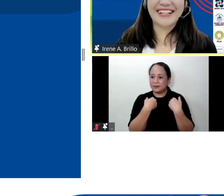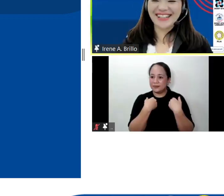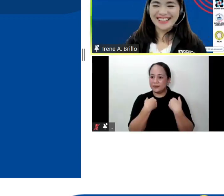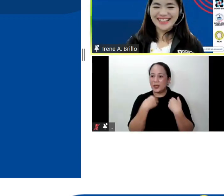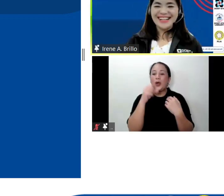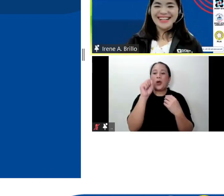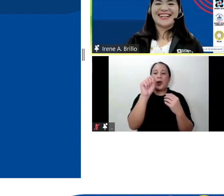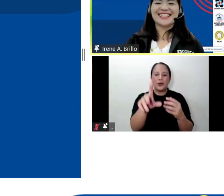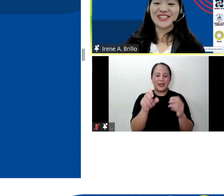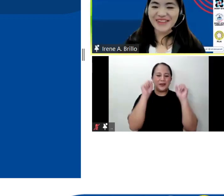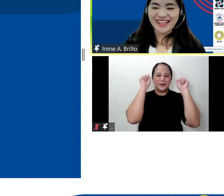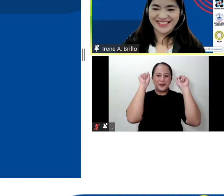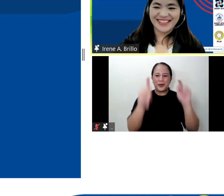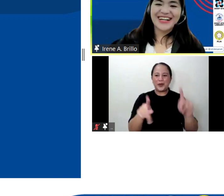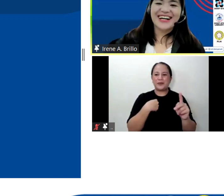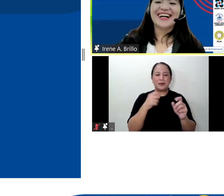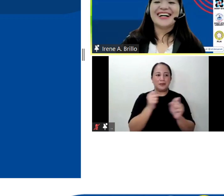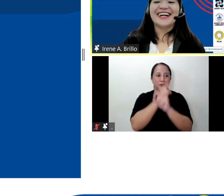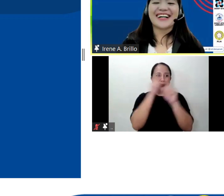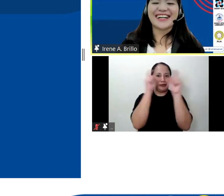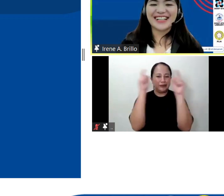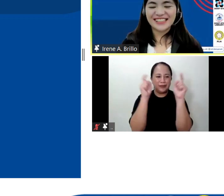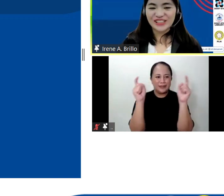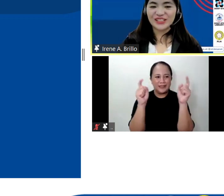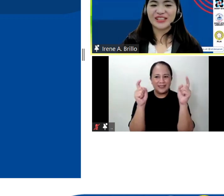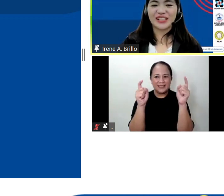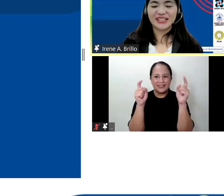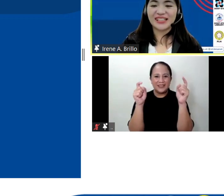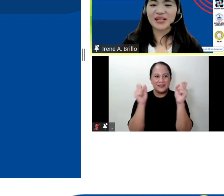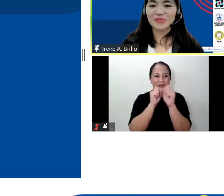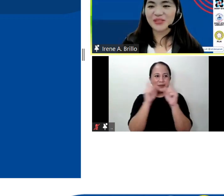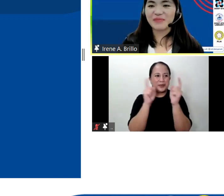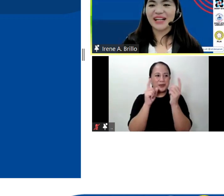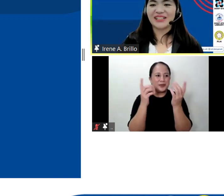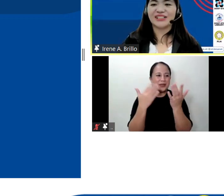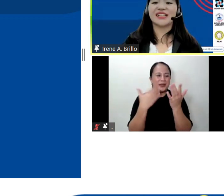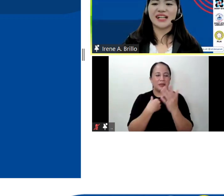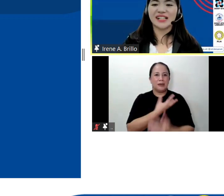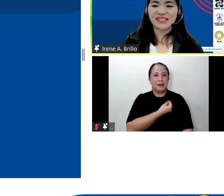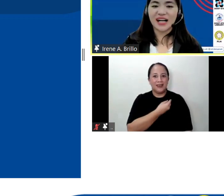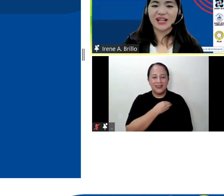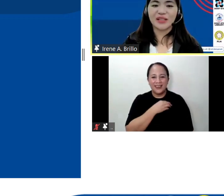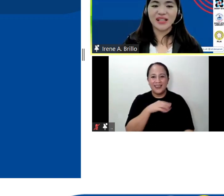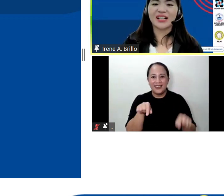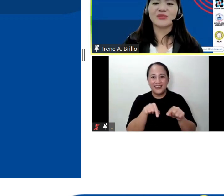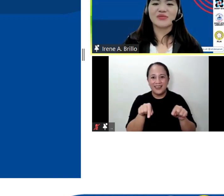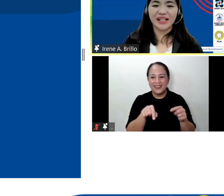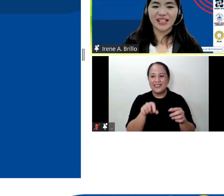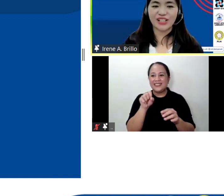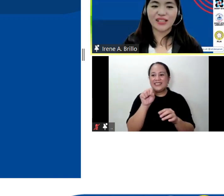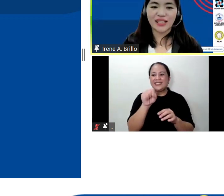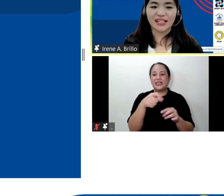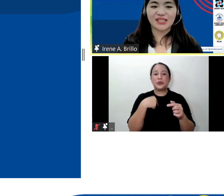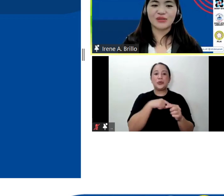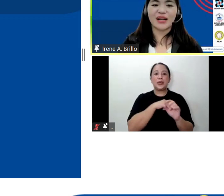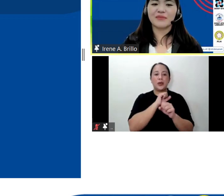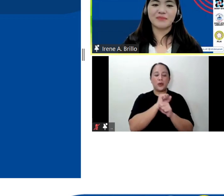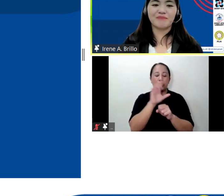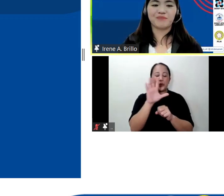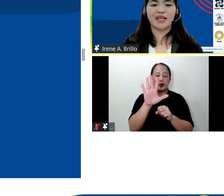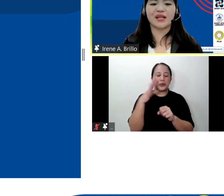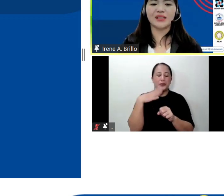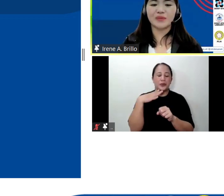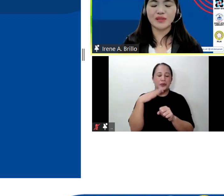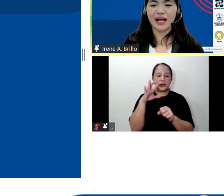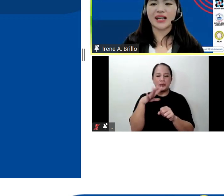Okay. Surprise. Ayan. So, ninervyos ba kayo? Yes, we are working on that. So,